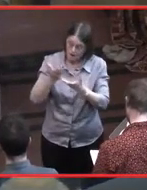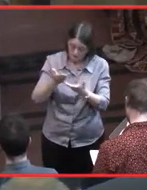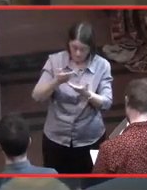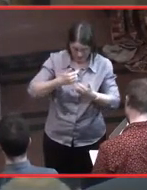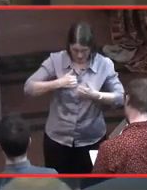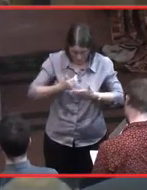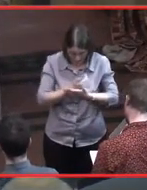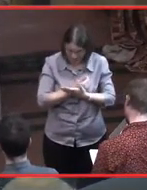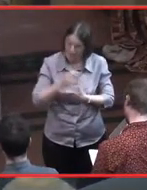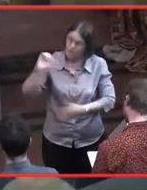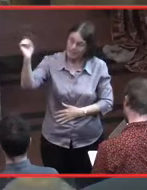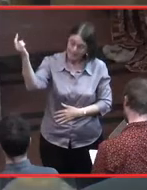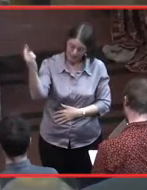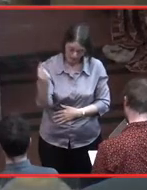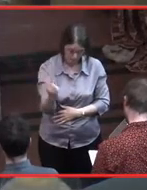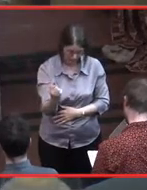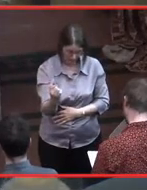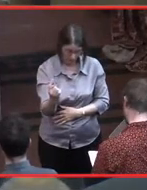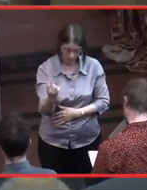from heaven.